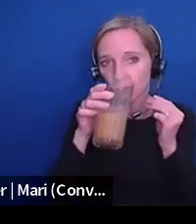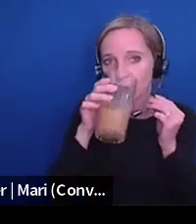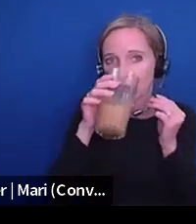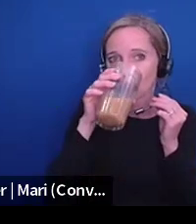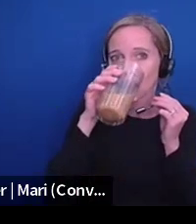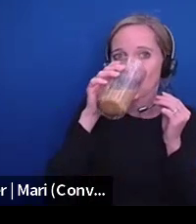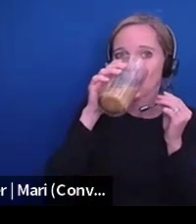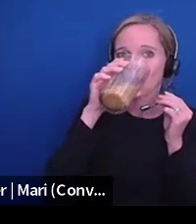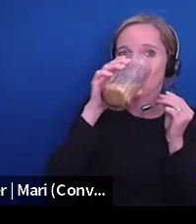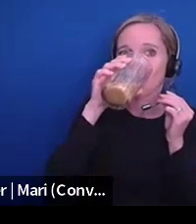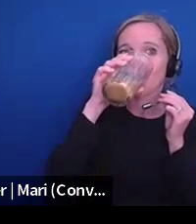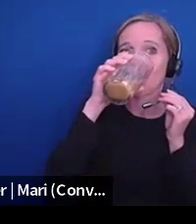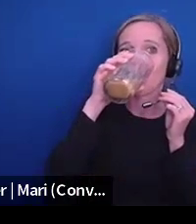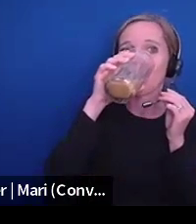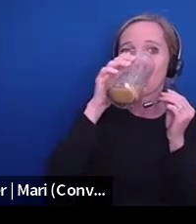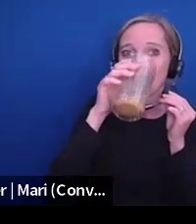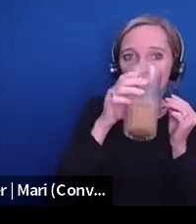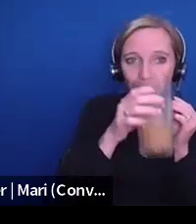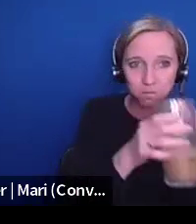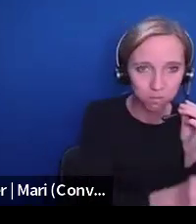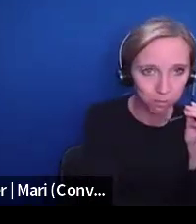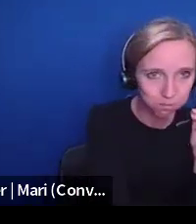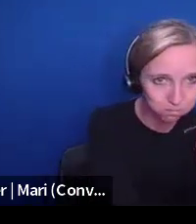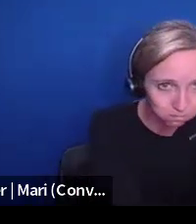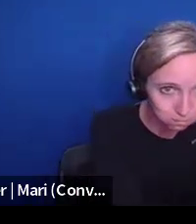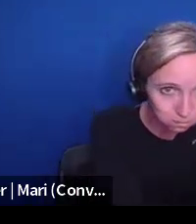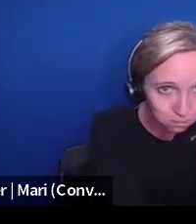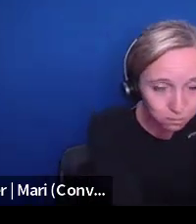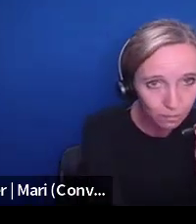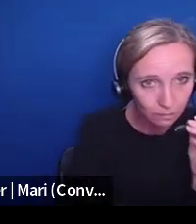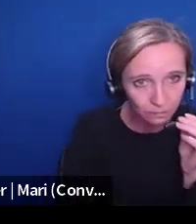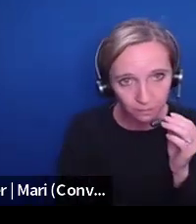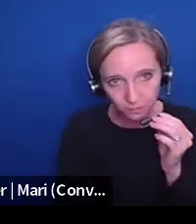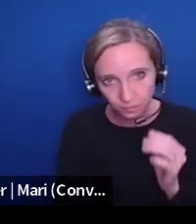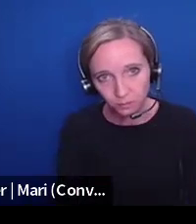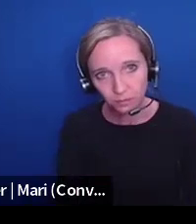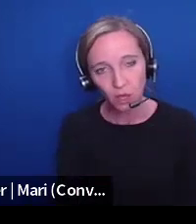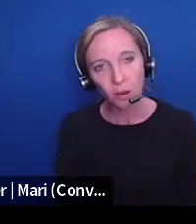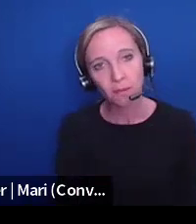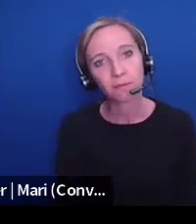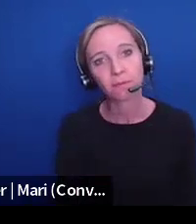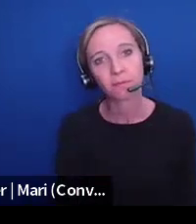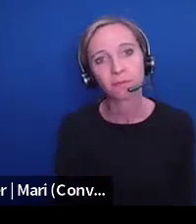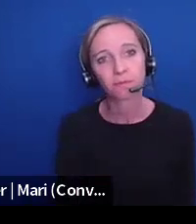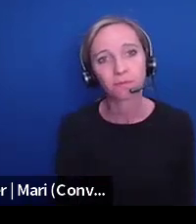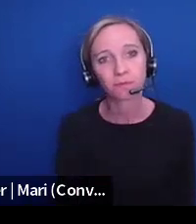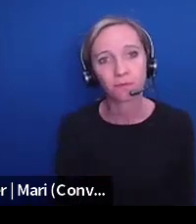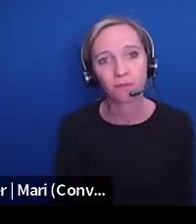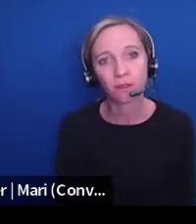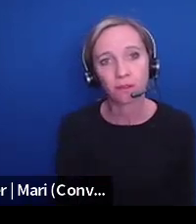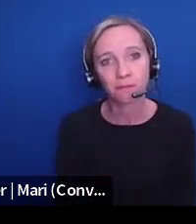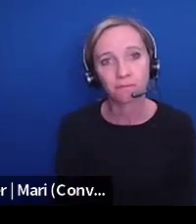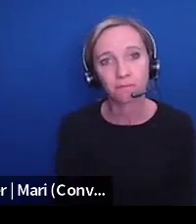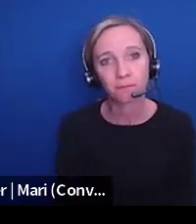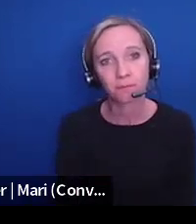their experience, and it can be like really bad to the point we'll be like, okay, so we'll get together and we'll talk with